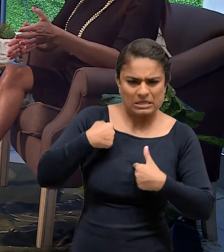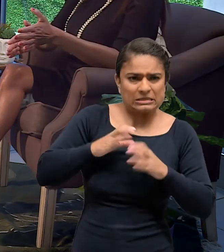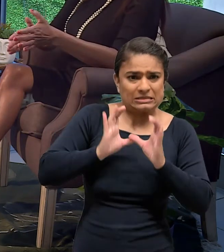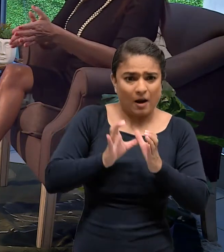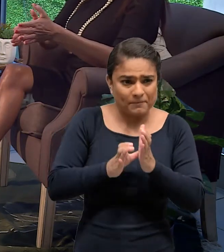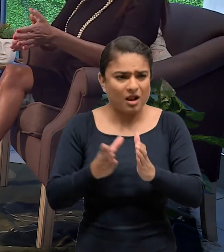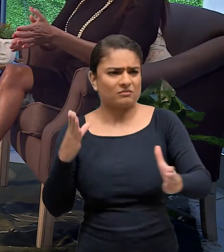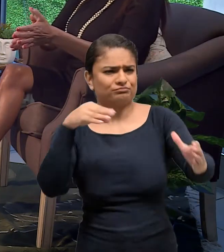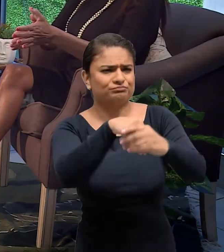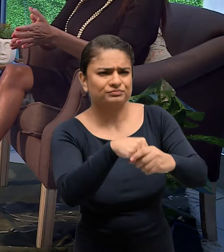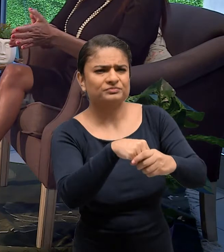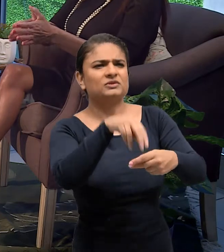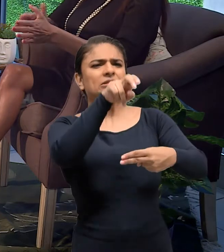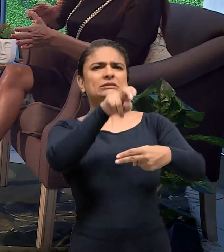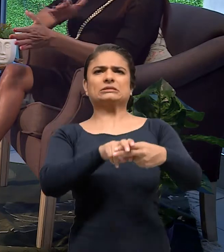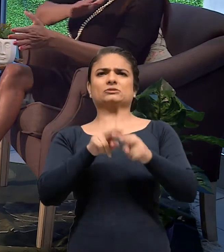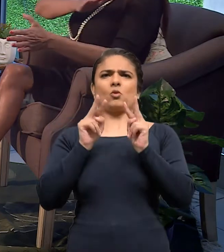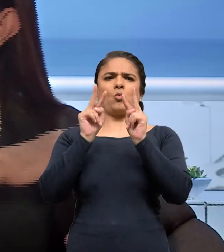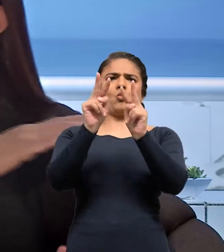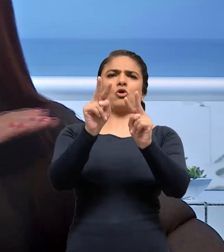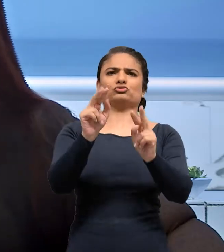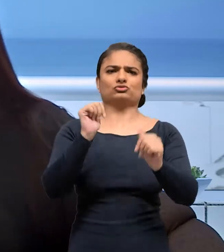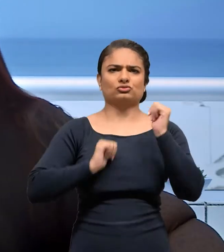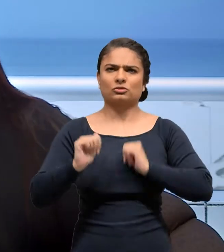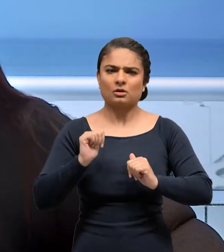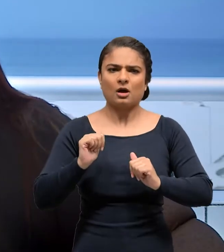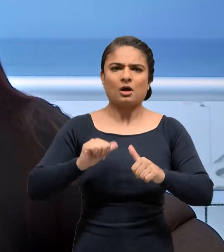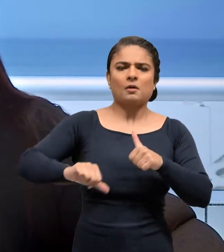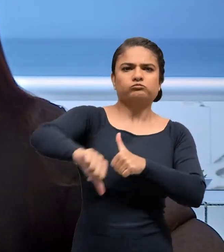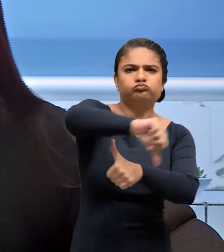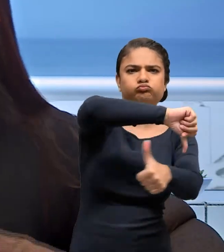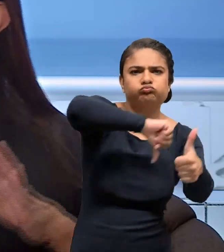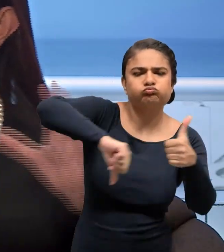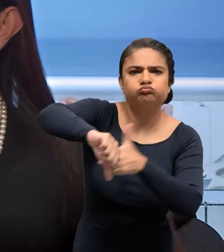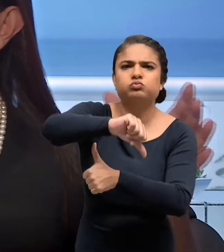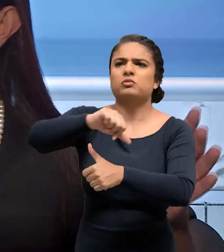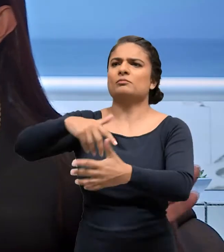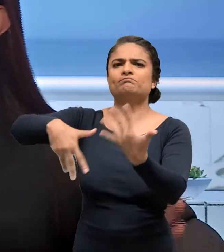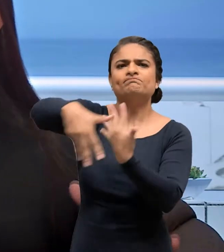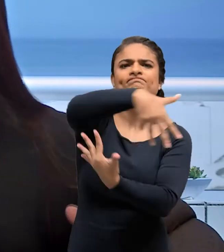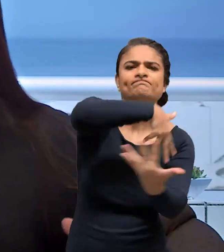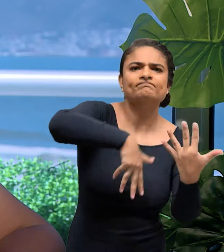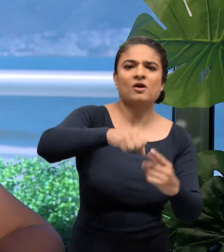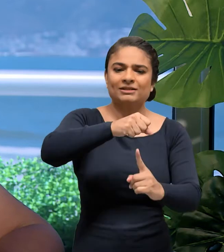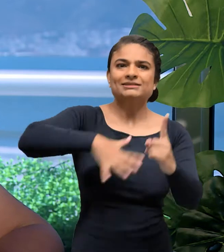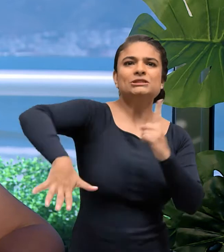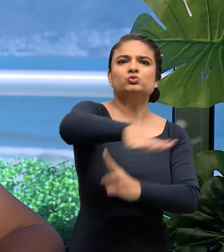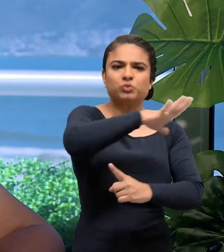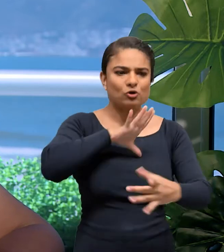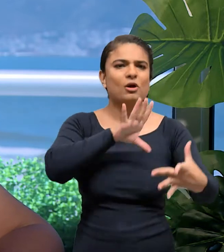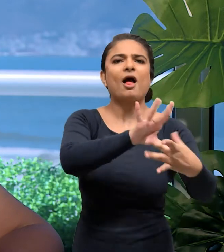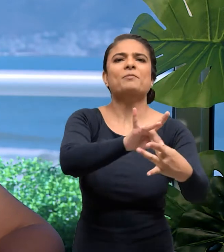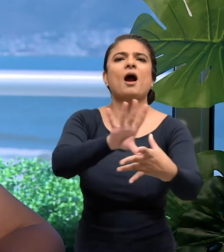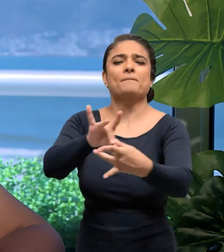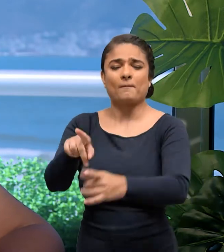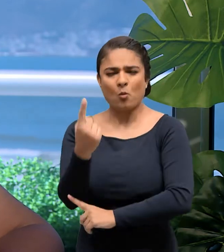comes to the theatre, they mix with immediate effect with society as a whole. So that